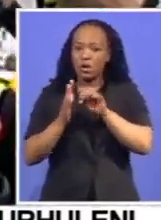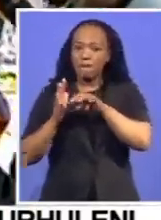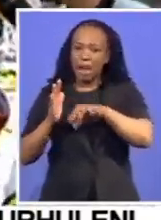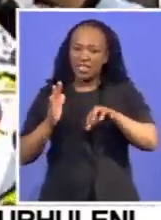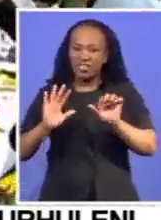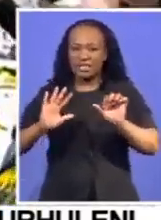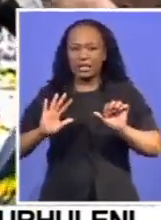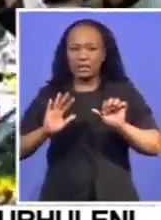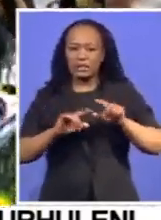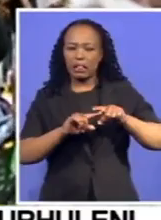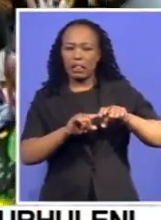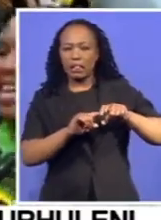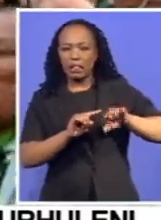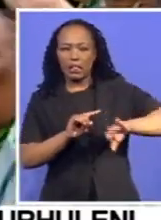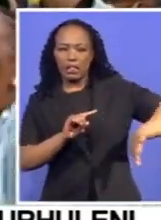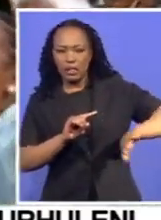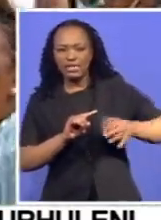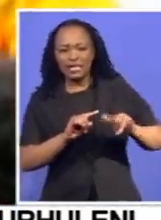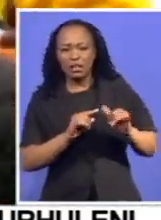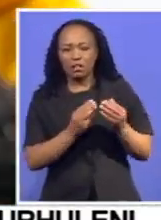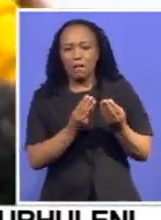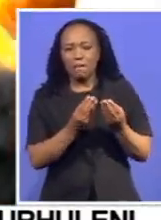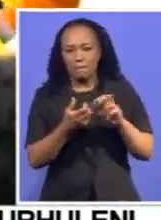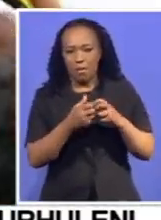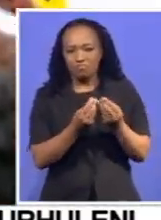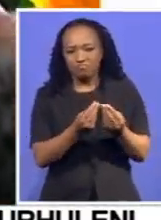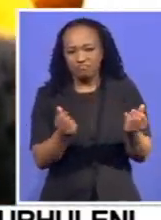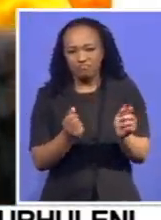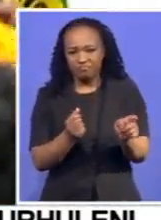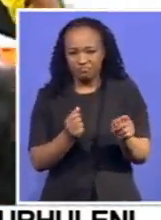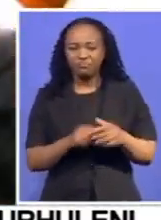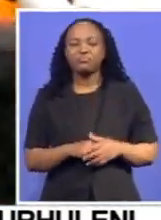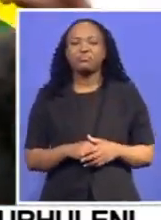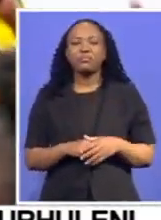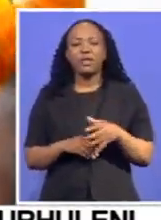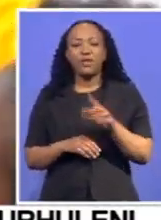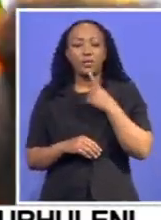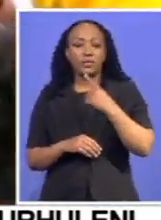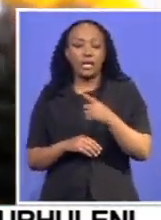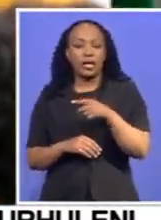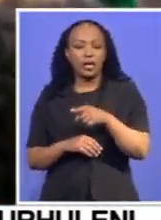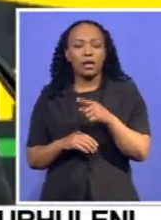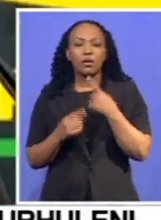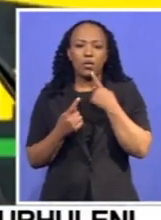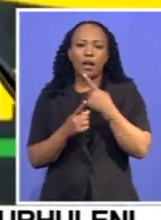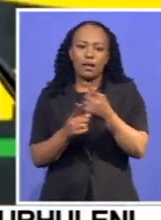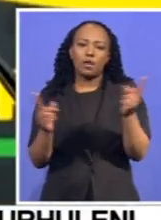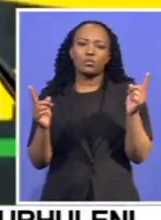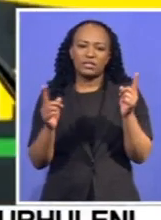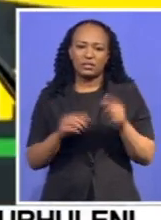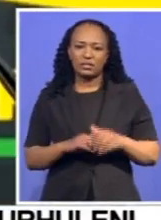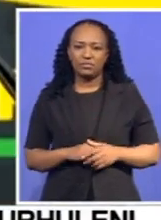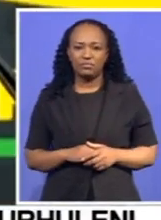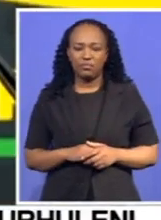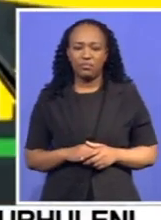in the region have yet to be resolved. The electoral agency stressed the above fact prior to the announcement. This